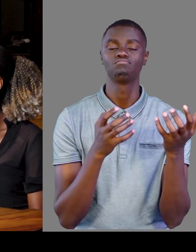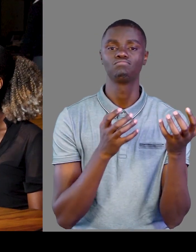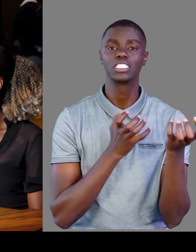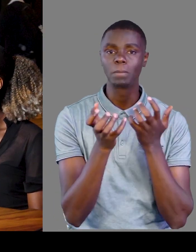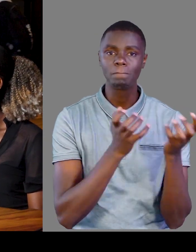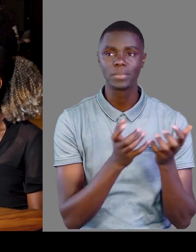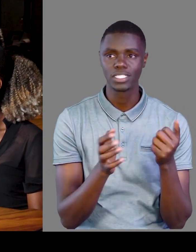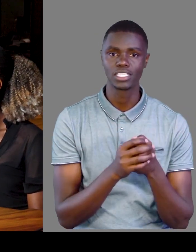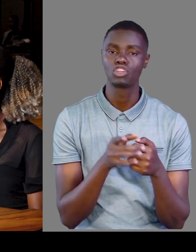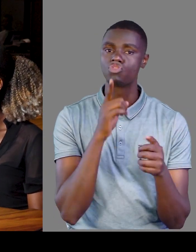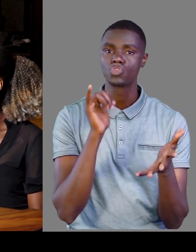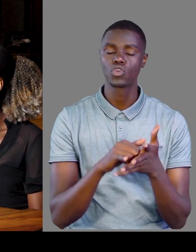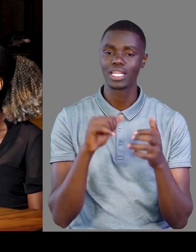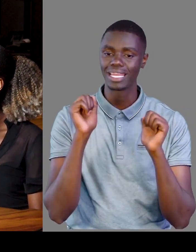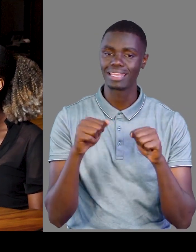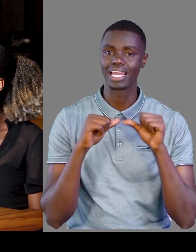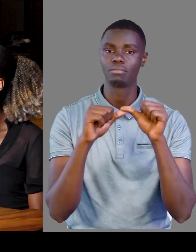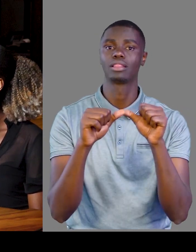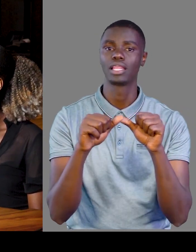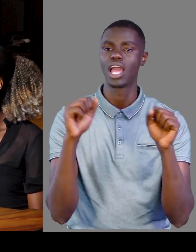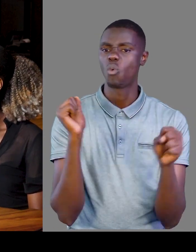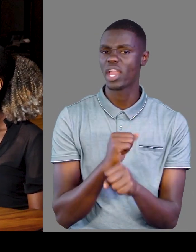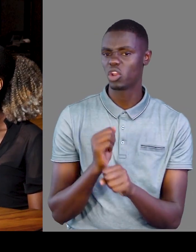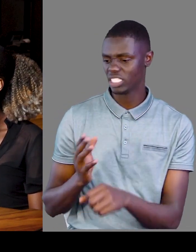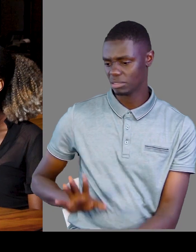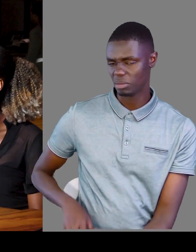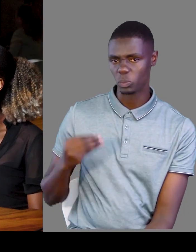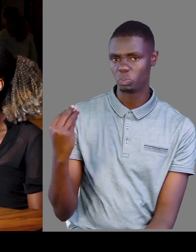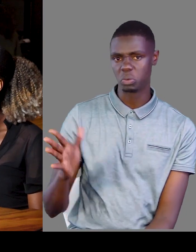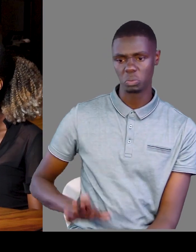business sense so that we can continue, because we can't just give.